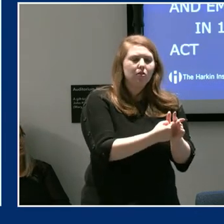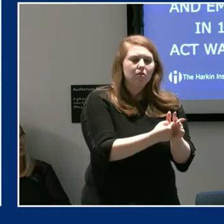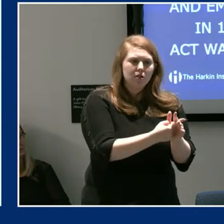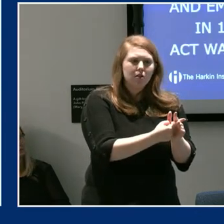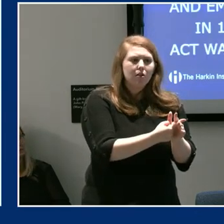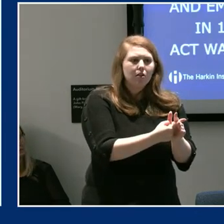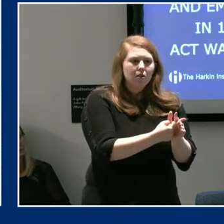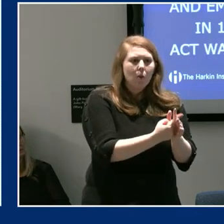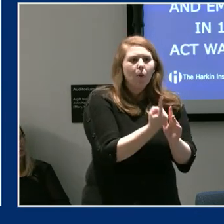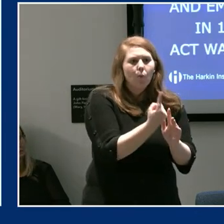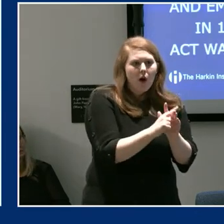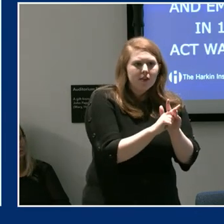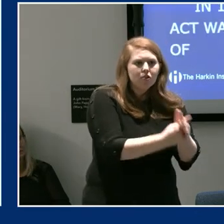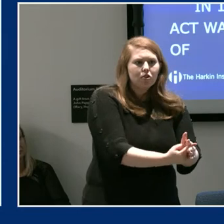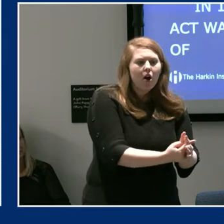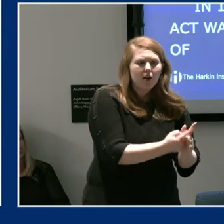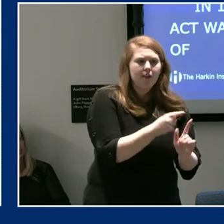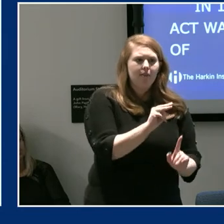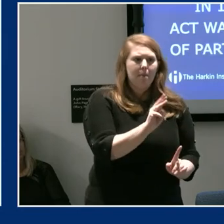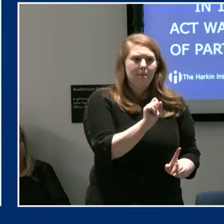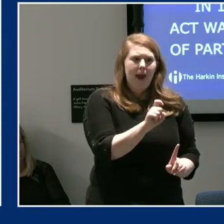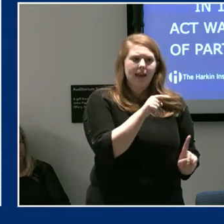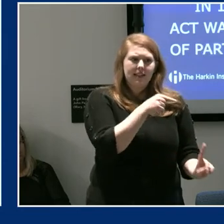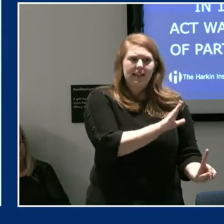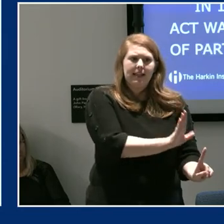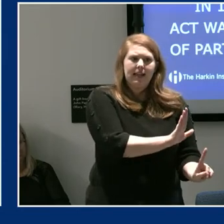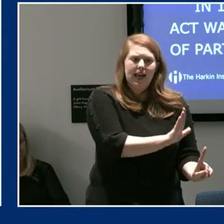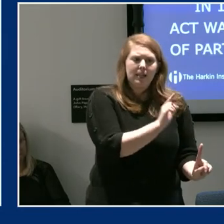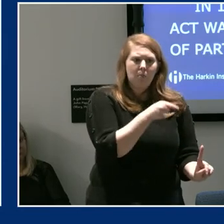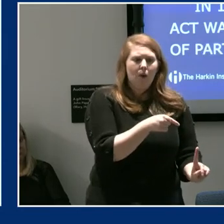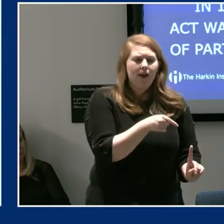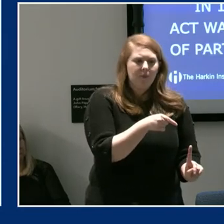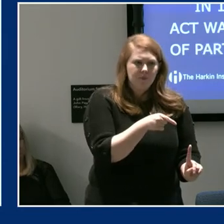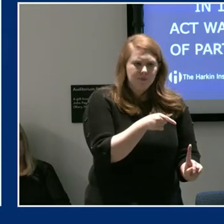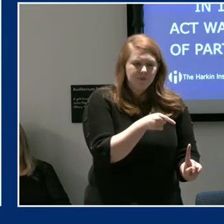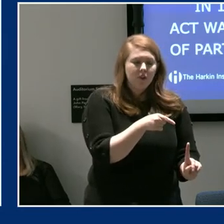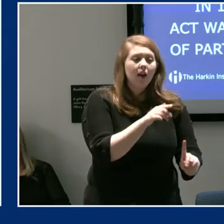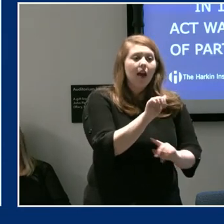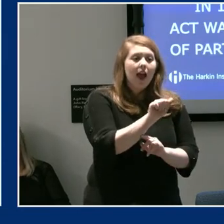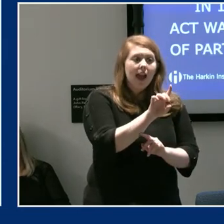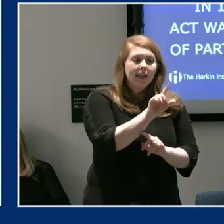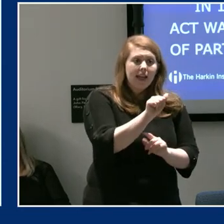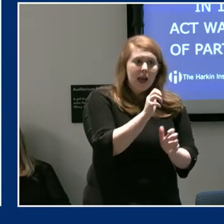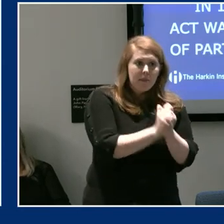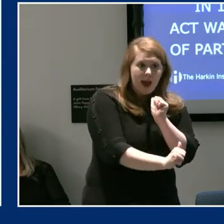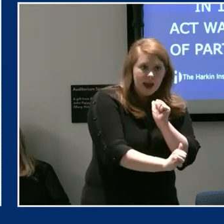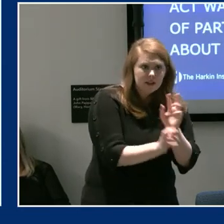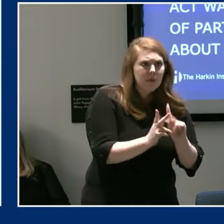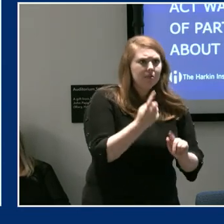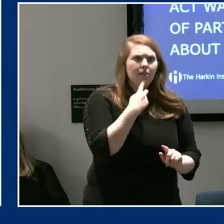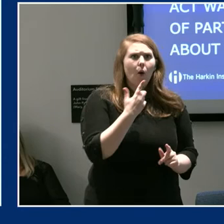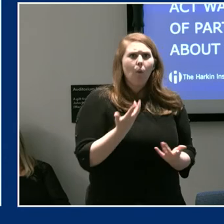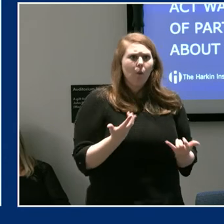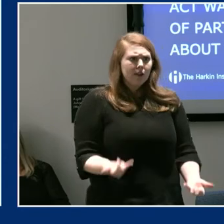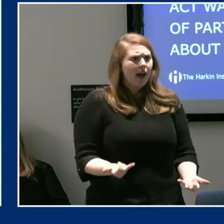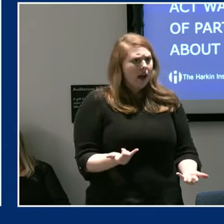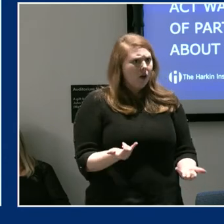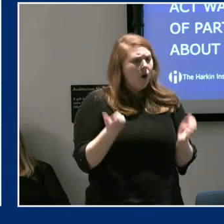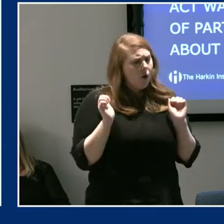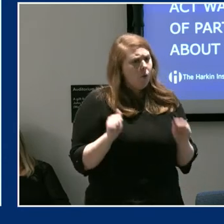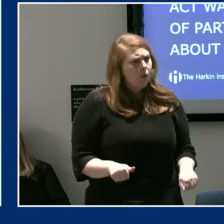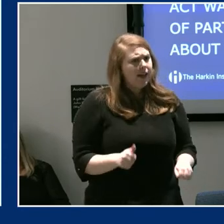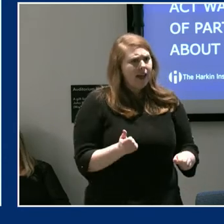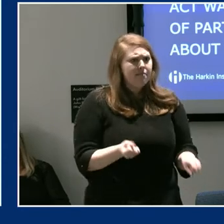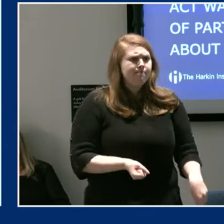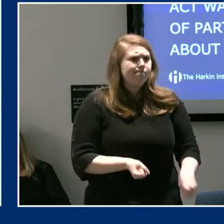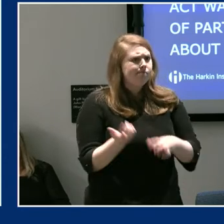the points that Max made about when the ADA was passed, people said, well, now we can begin to do away